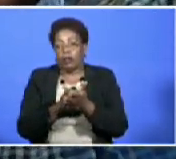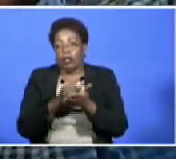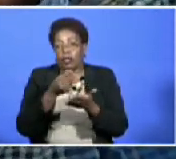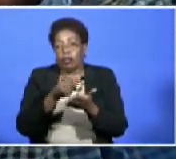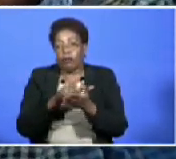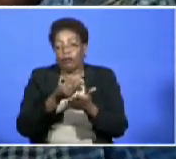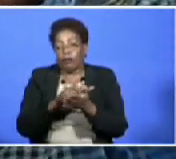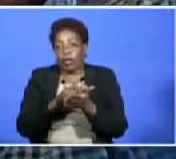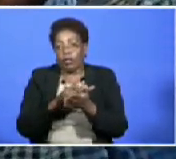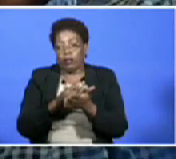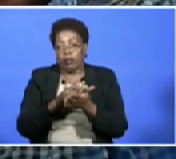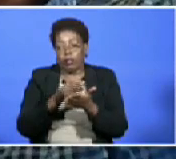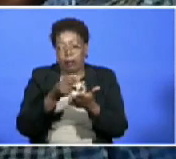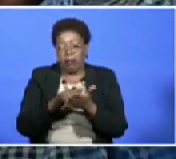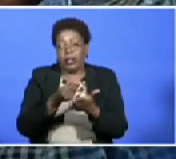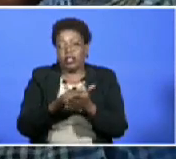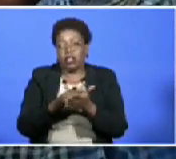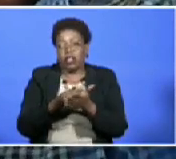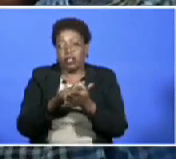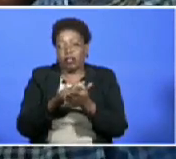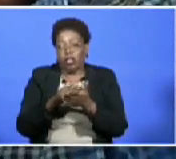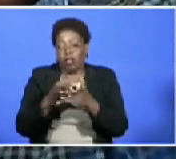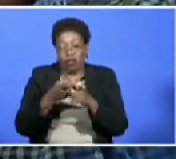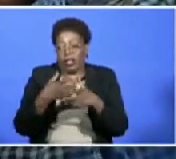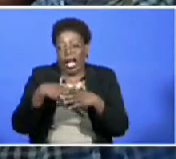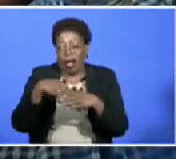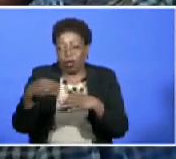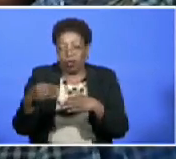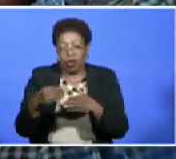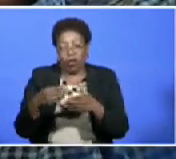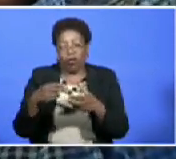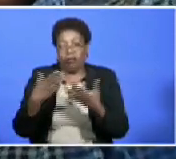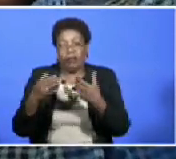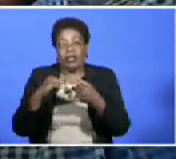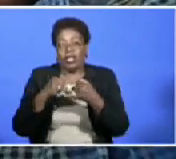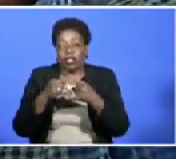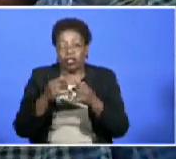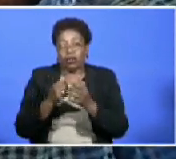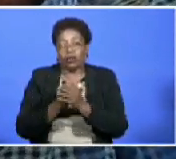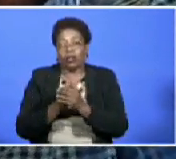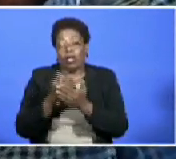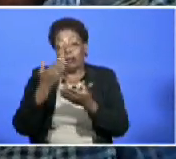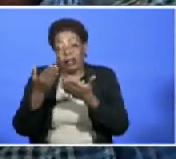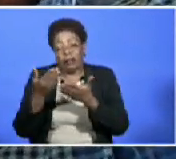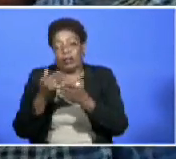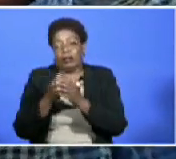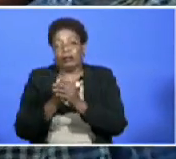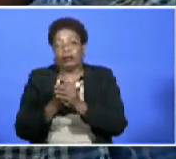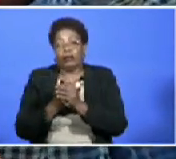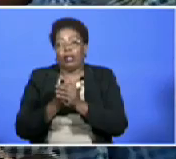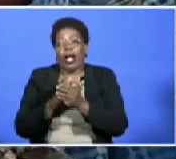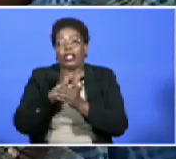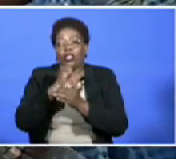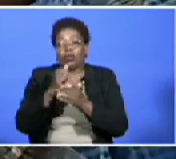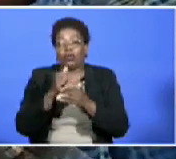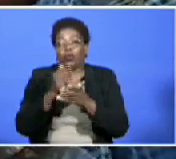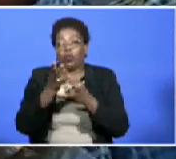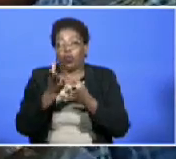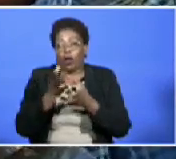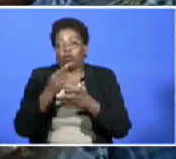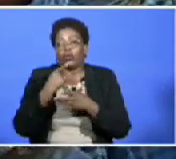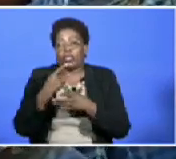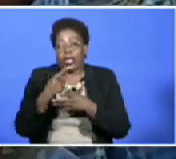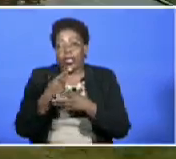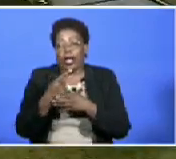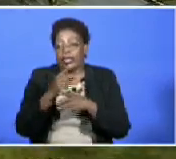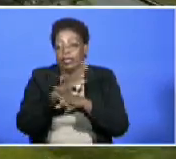to run out or the fund is going to have some issues, then that possibility exists. But again, I don't want to jump the gun because I've not